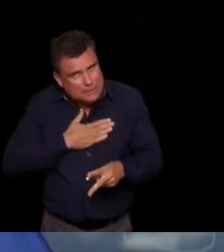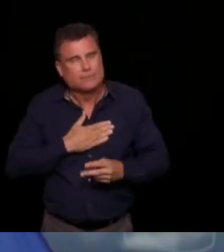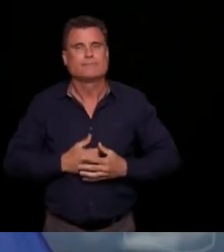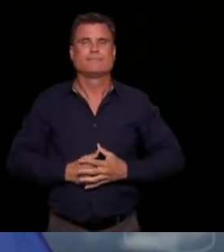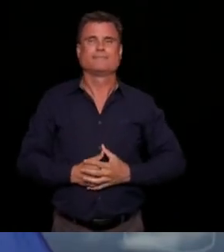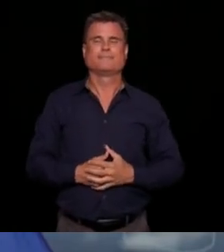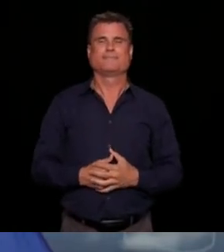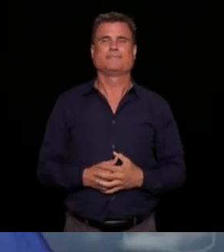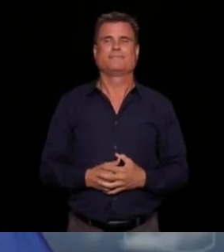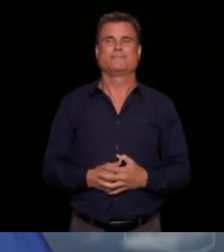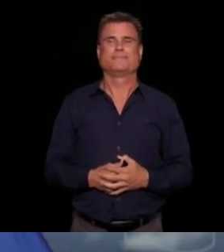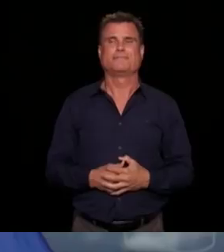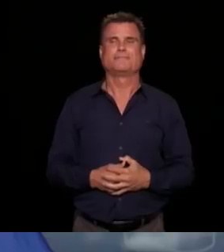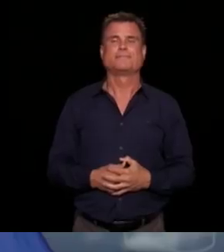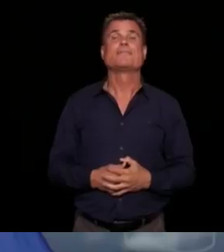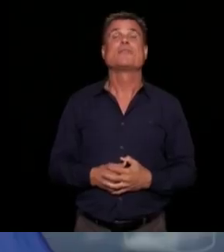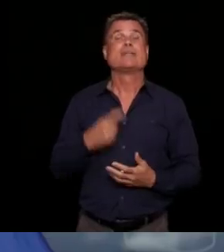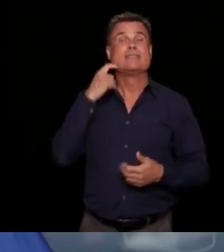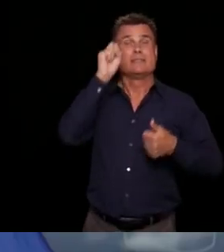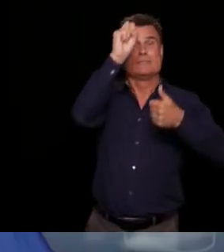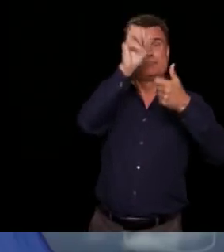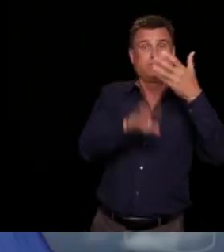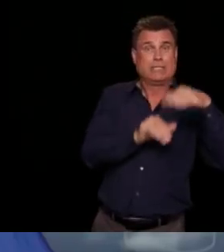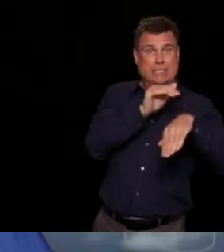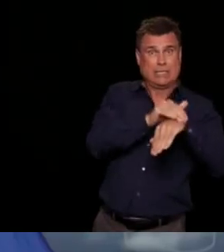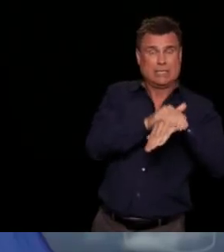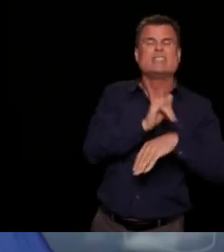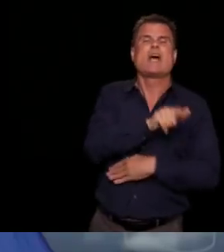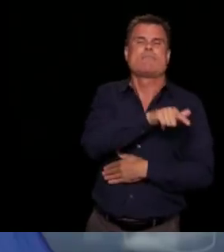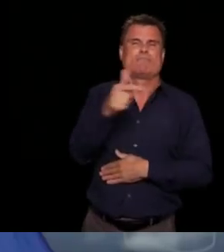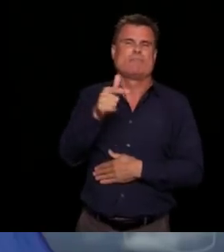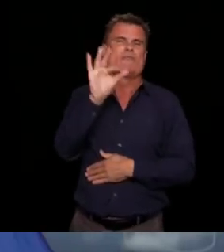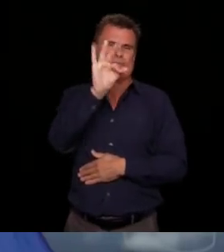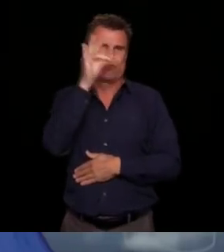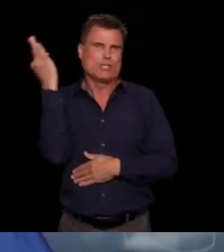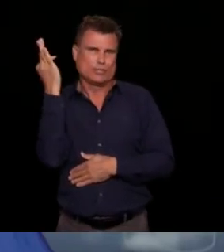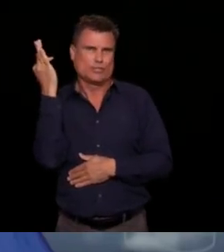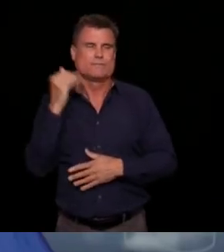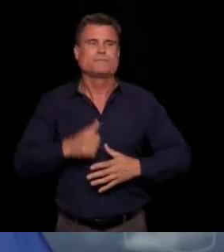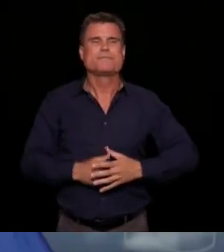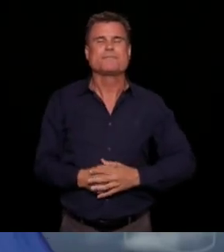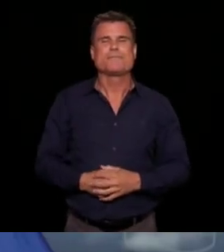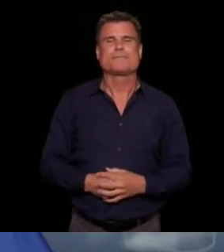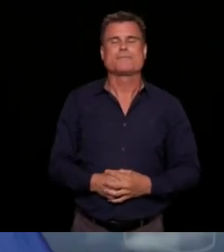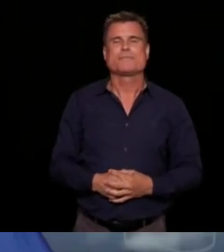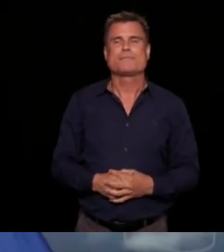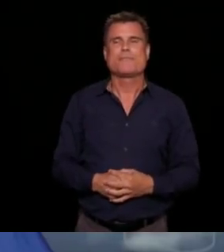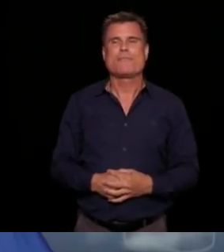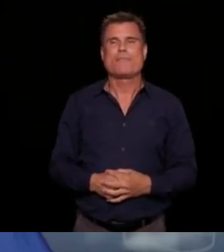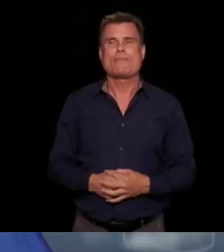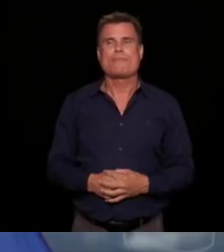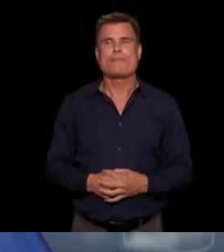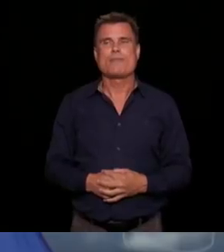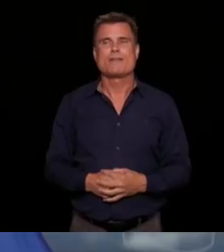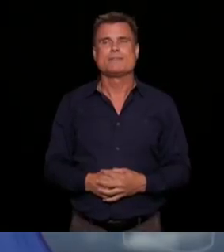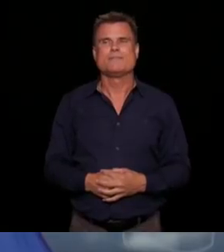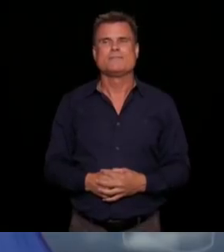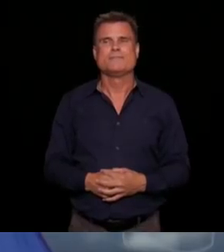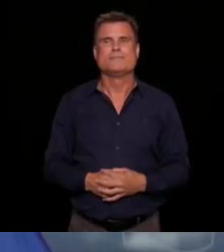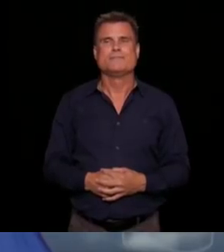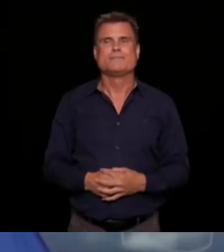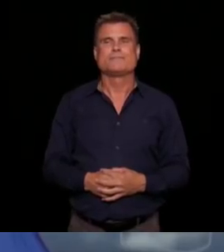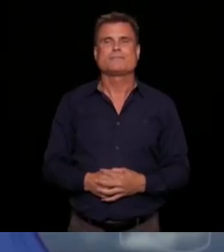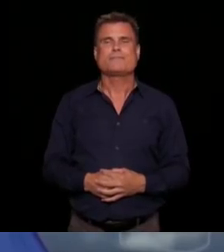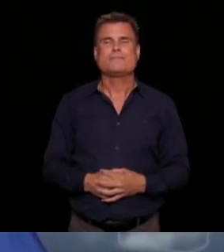Aujourd'hui, nous annonçons 80 nouveaux cas qui ont testé positif pour COVID-19, pour un total de 4825 cas